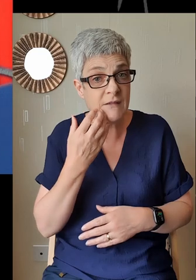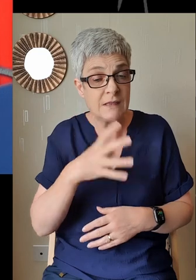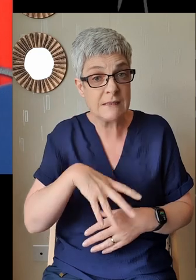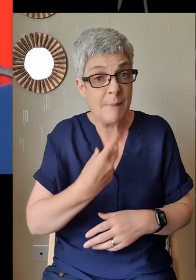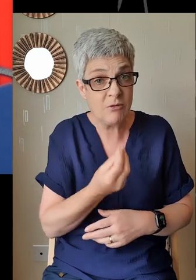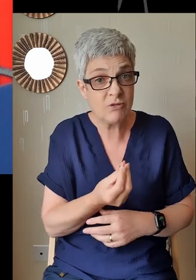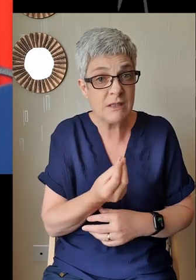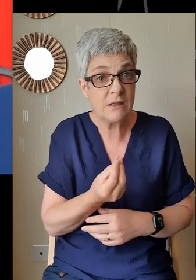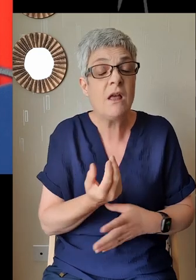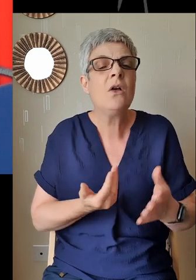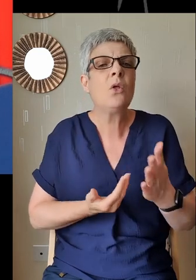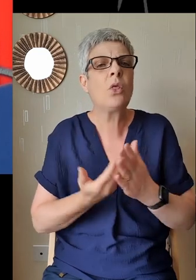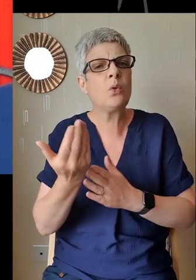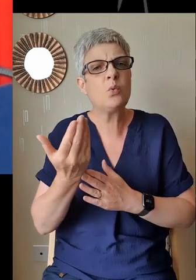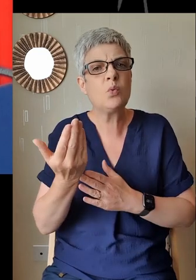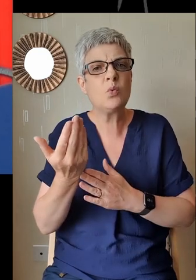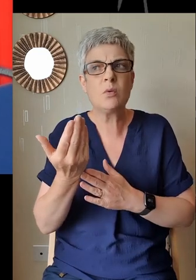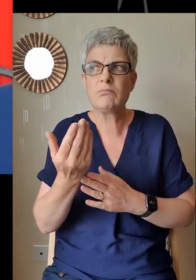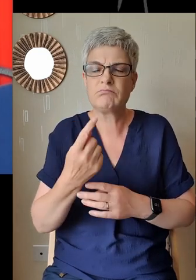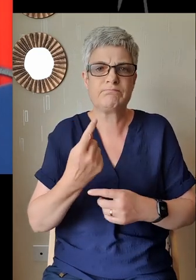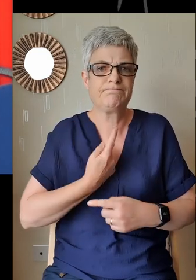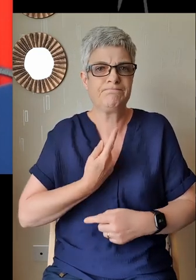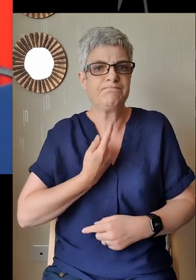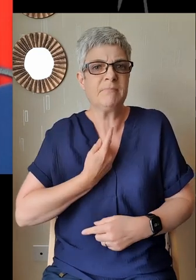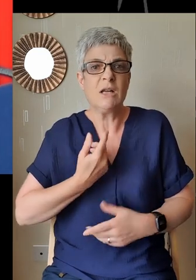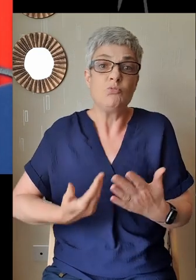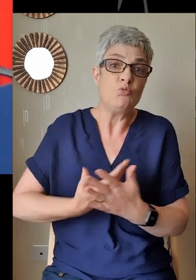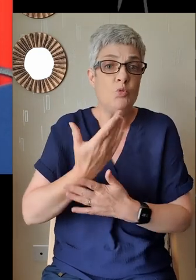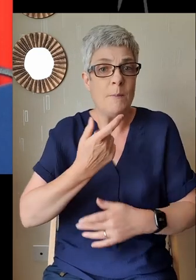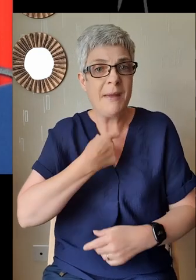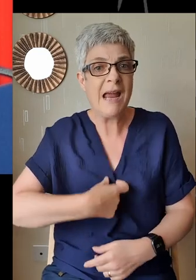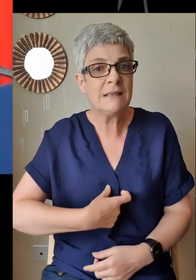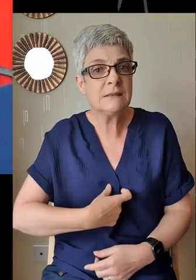come through our being a new person, a new creation in Christ.